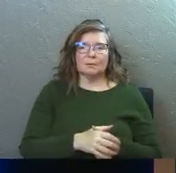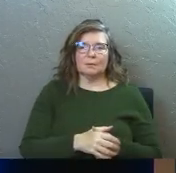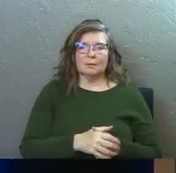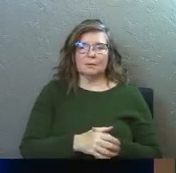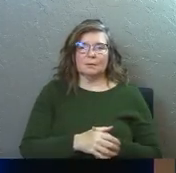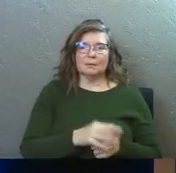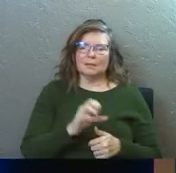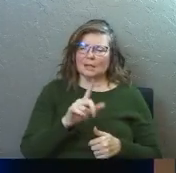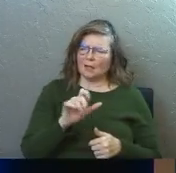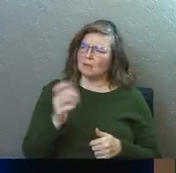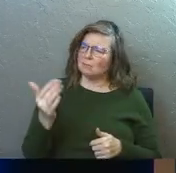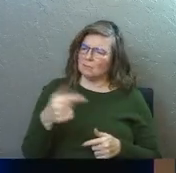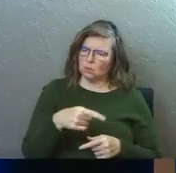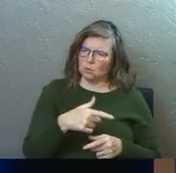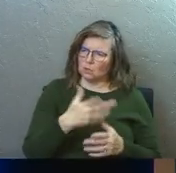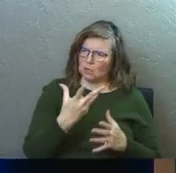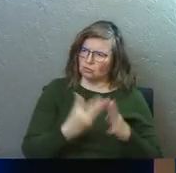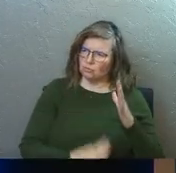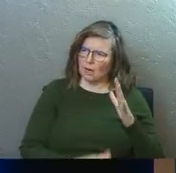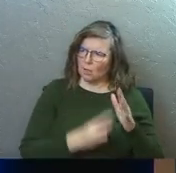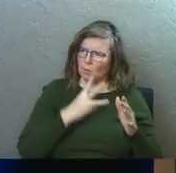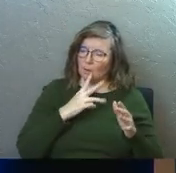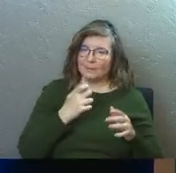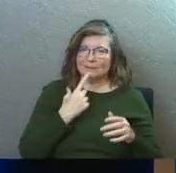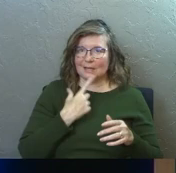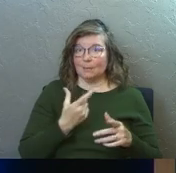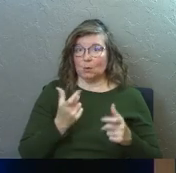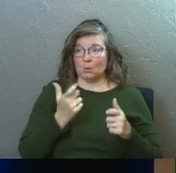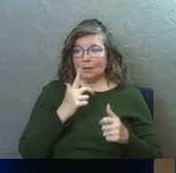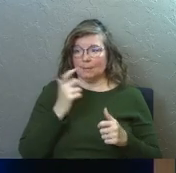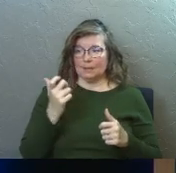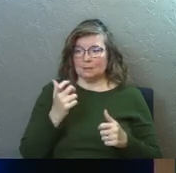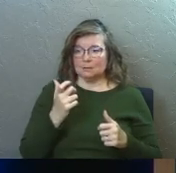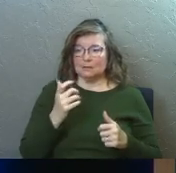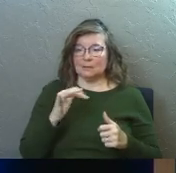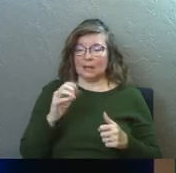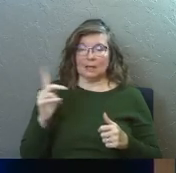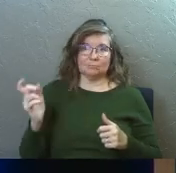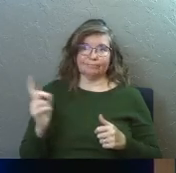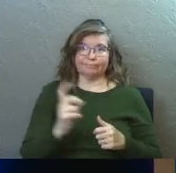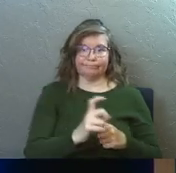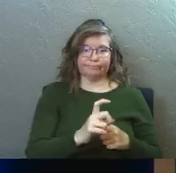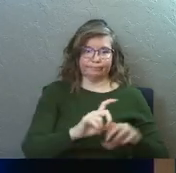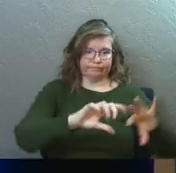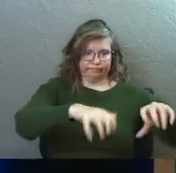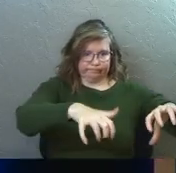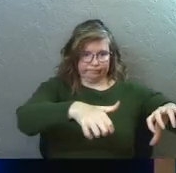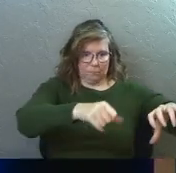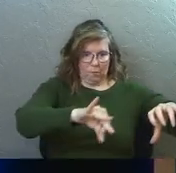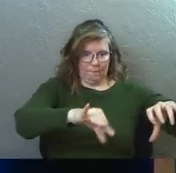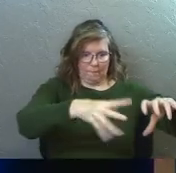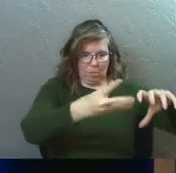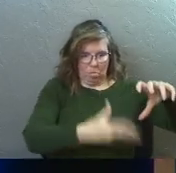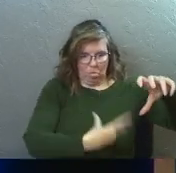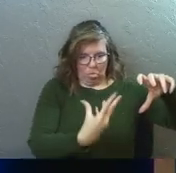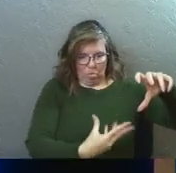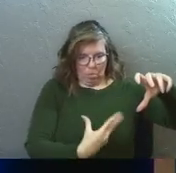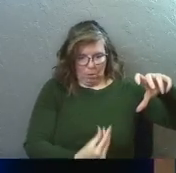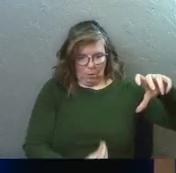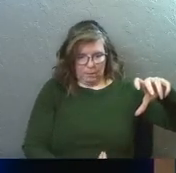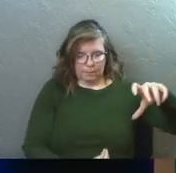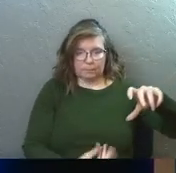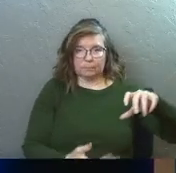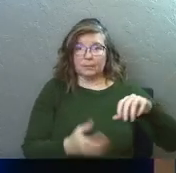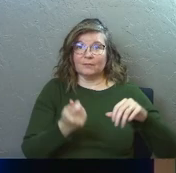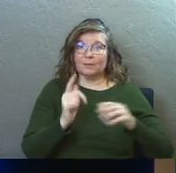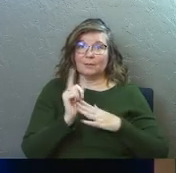he tells Colin, hey, you need to drain that water. And he must have said it to him pretty quick or something because Colin immediately runs in there and he starts, okay, he starts, he goes in and he closes the